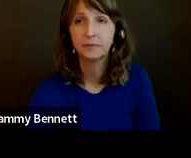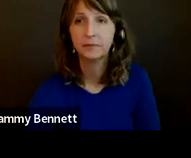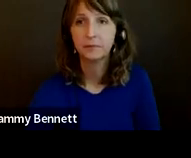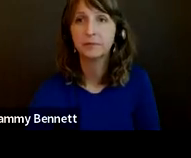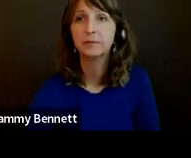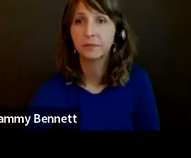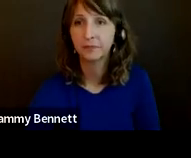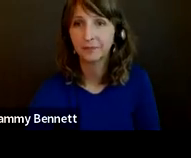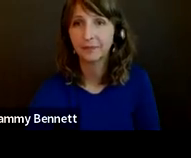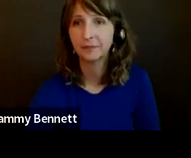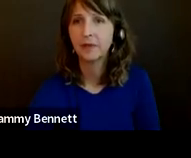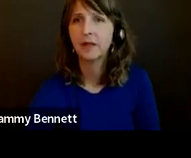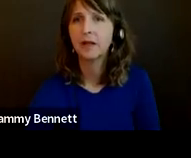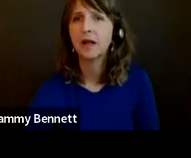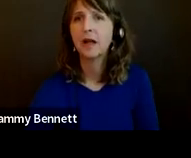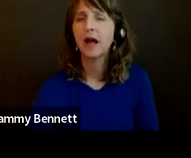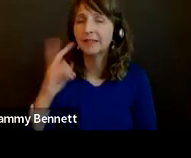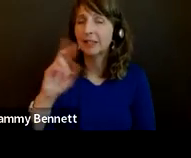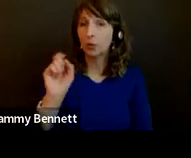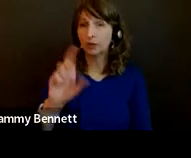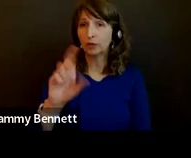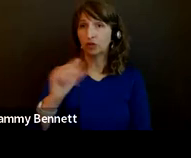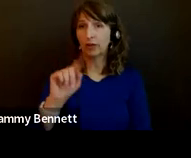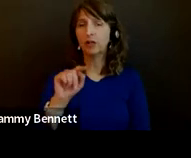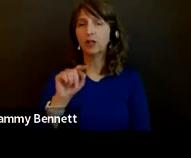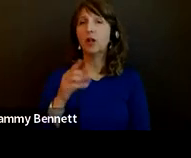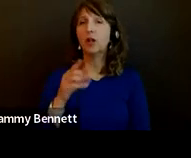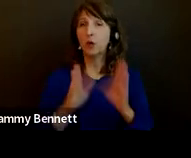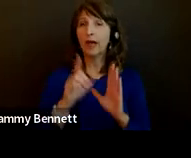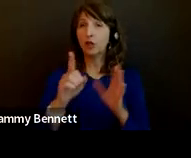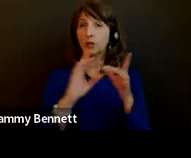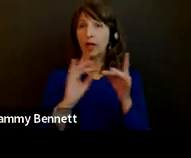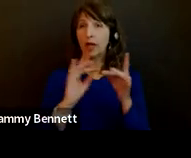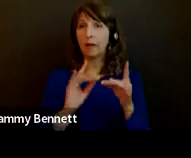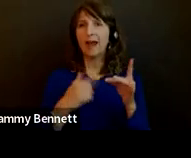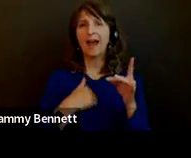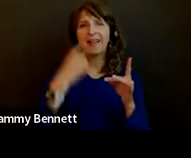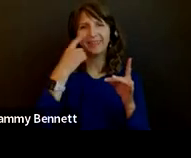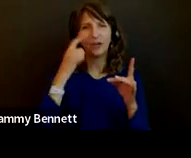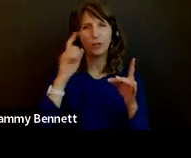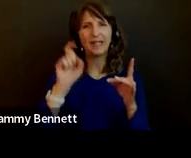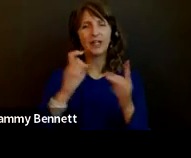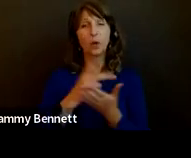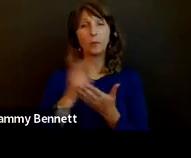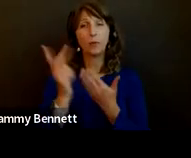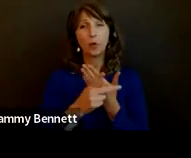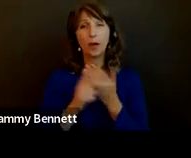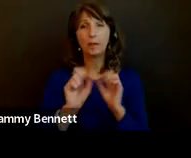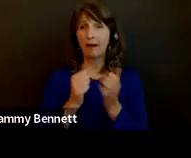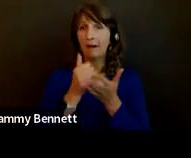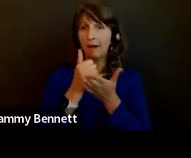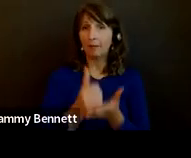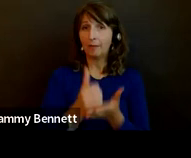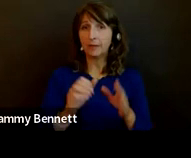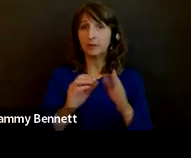All right, I have a question in the chat and it says, for the way you talk about it, I think that we need a program that can help the students and also have skill programs across the